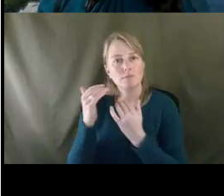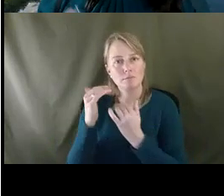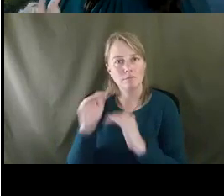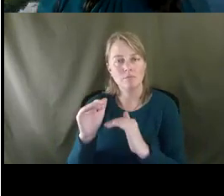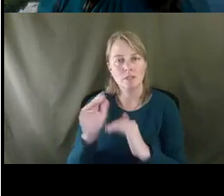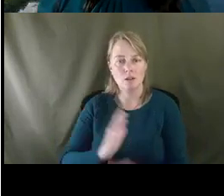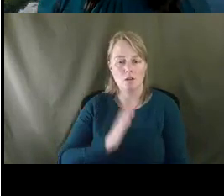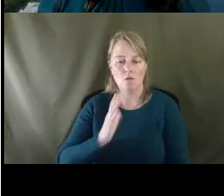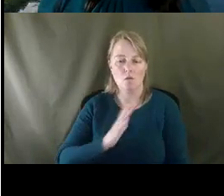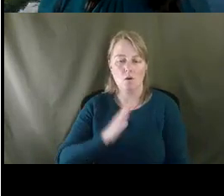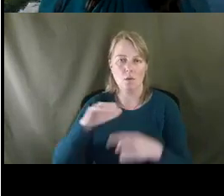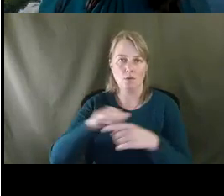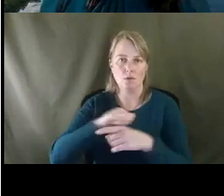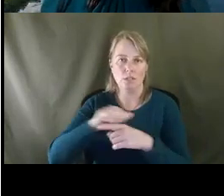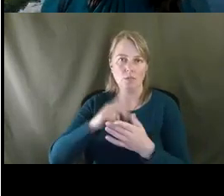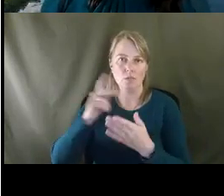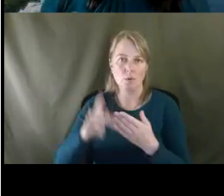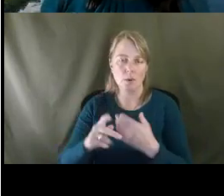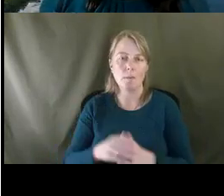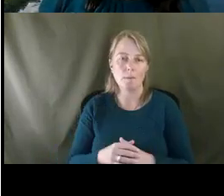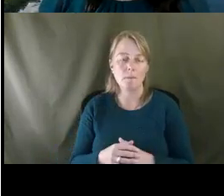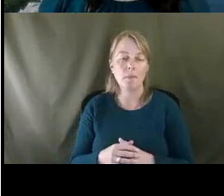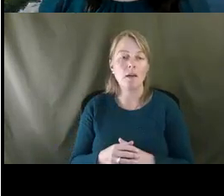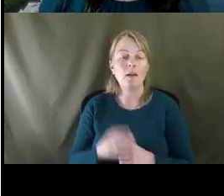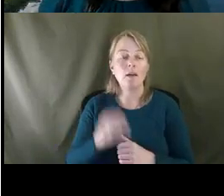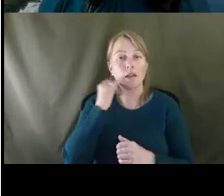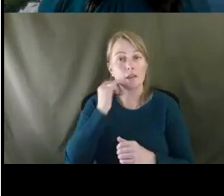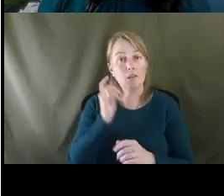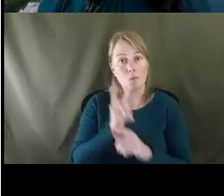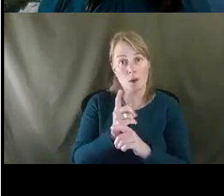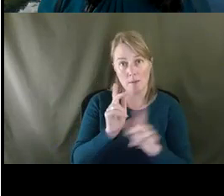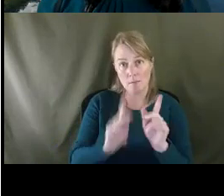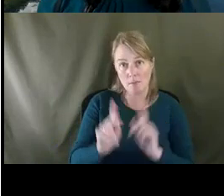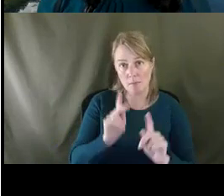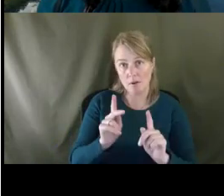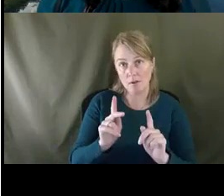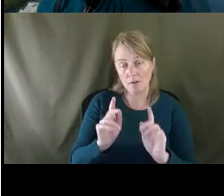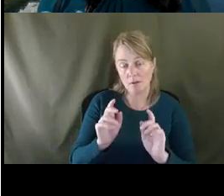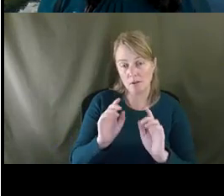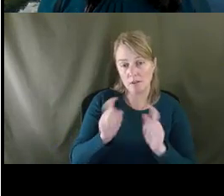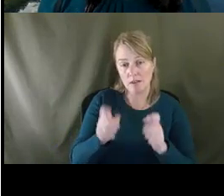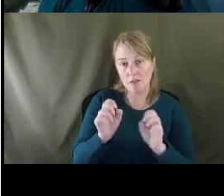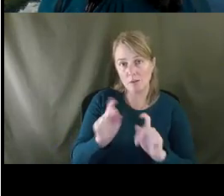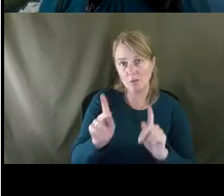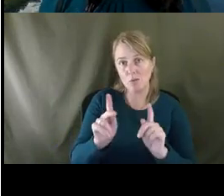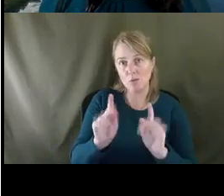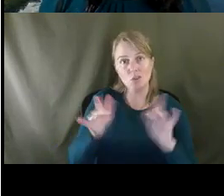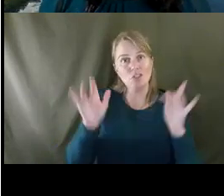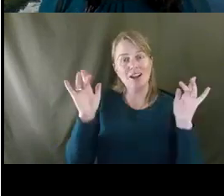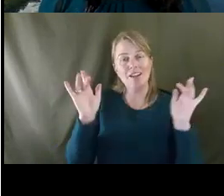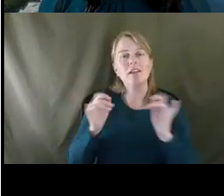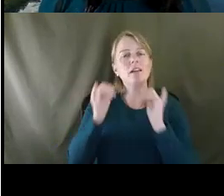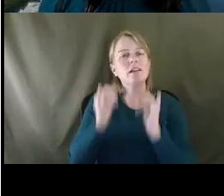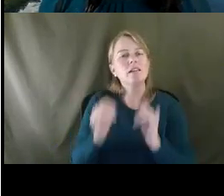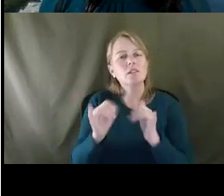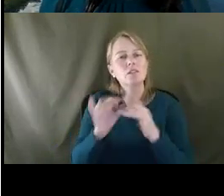a formalized training program. When you give the right people a chance to shine, individuals can re-engage with